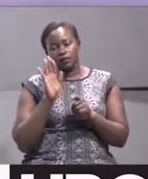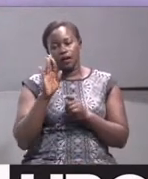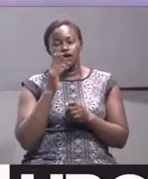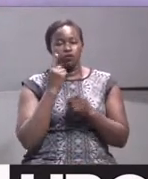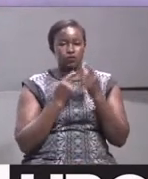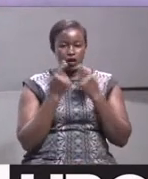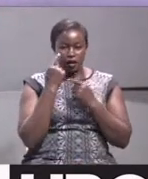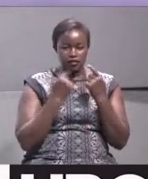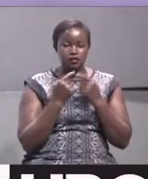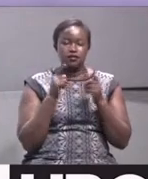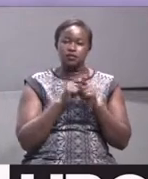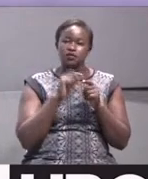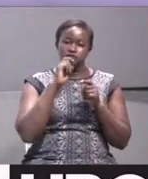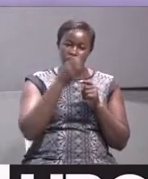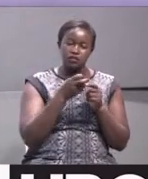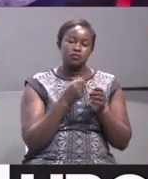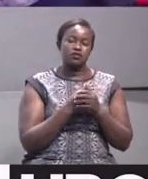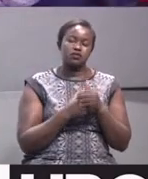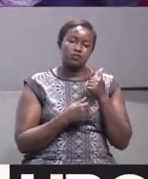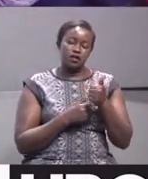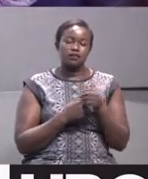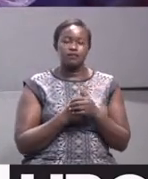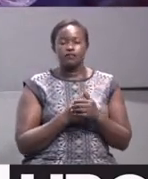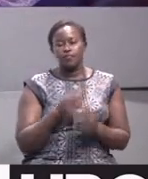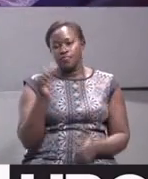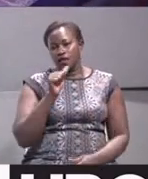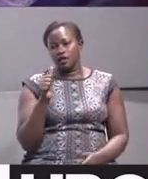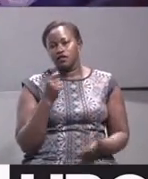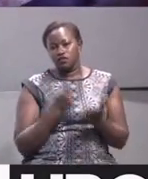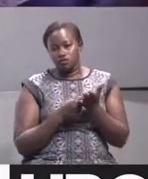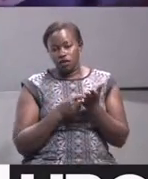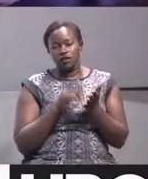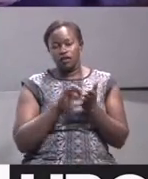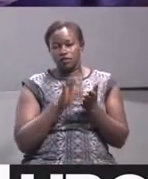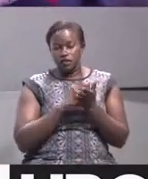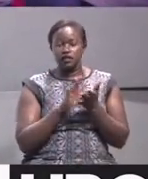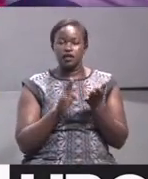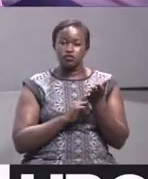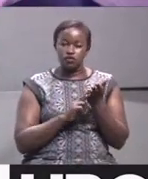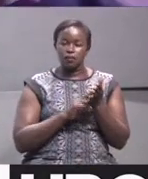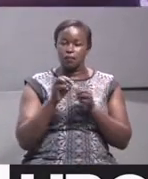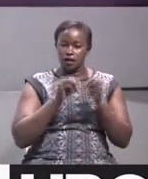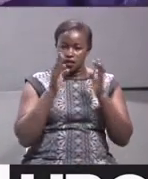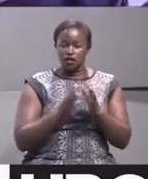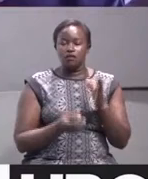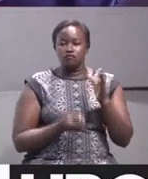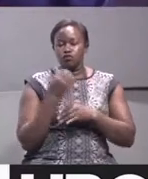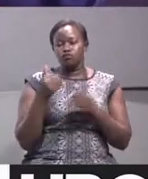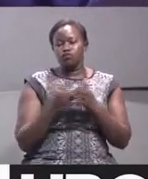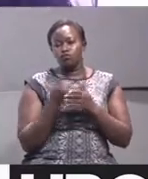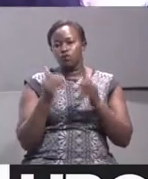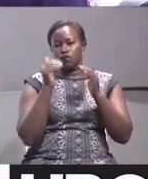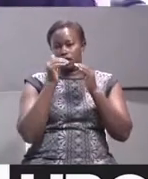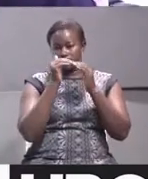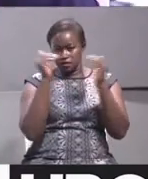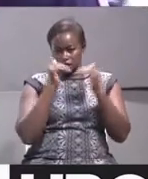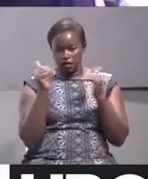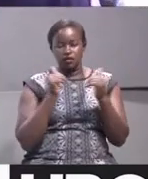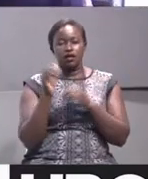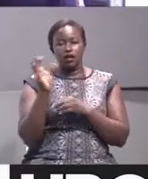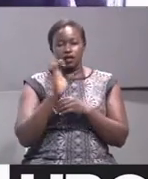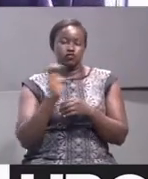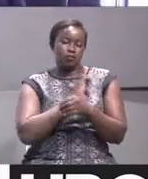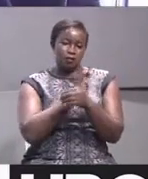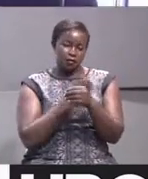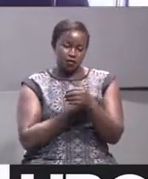and responding in that direction. Airtel Uganda's data usage manager sets a new standard in customer empowerment.